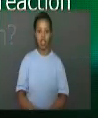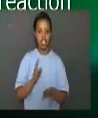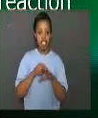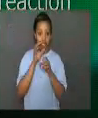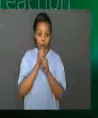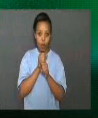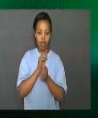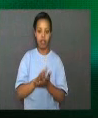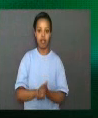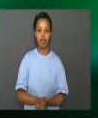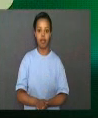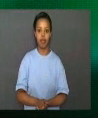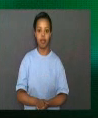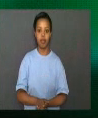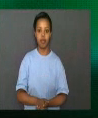Time's up.